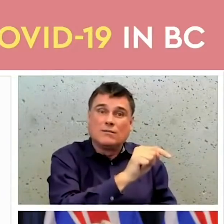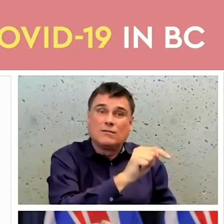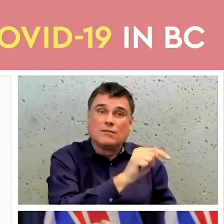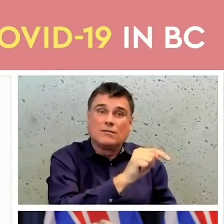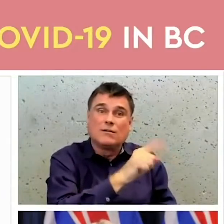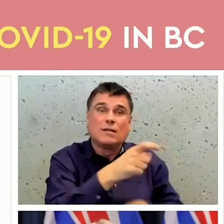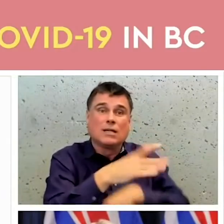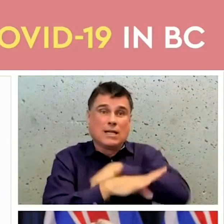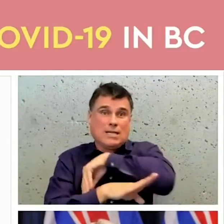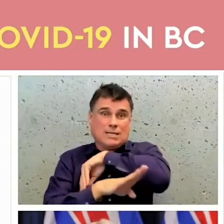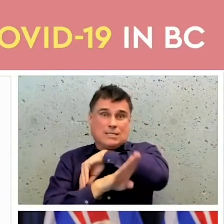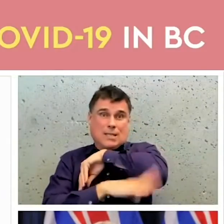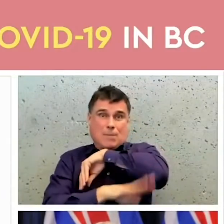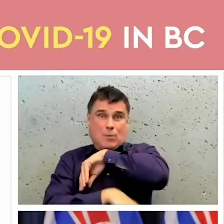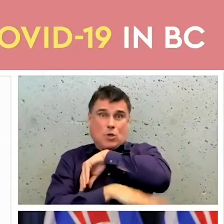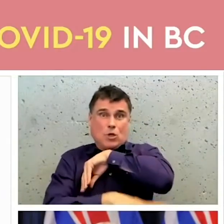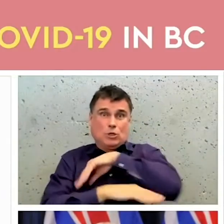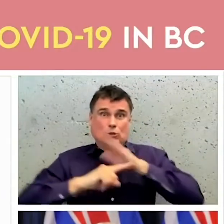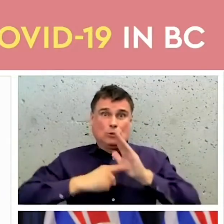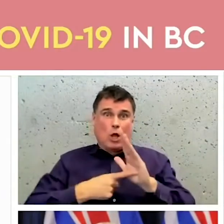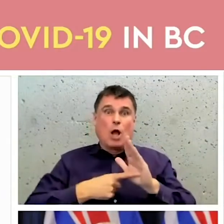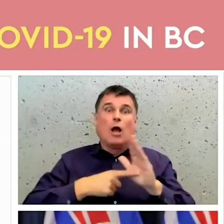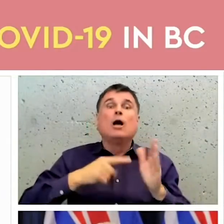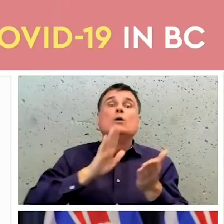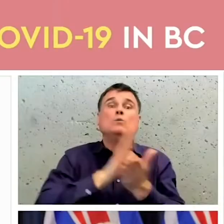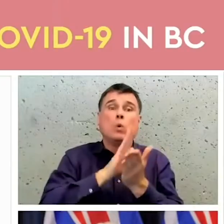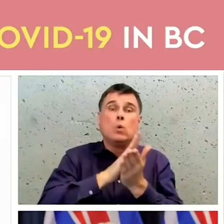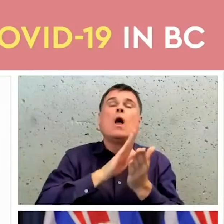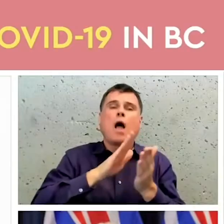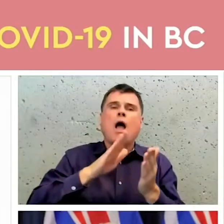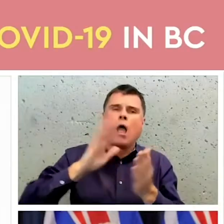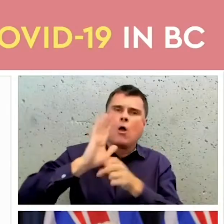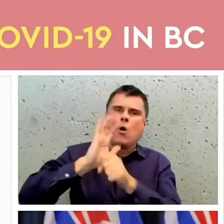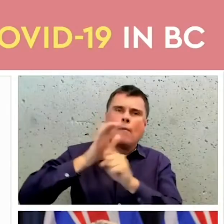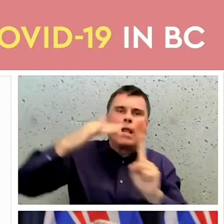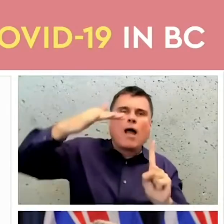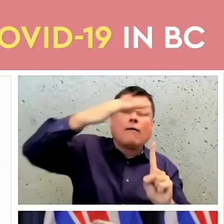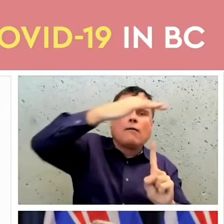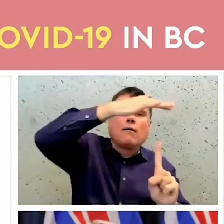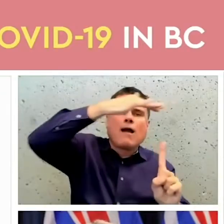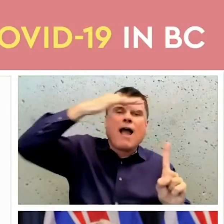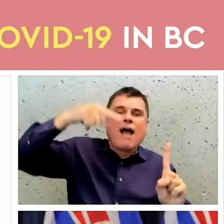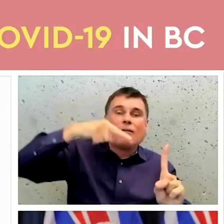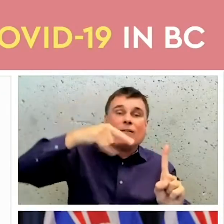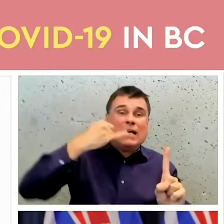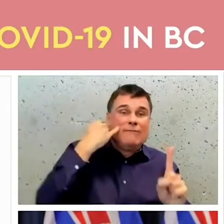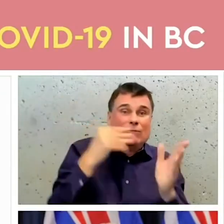person has been in the school during their infectious period. There have been